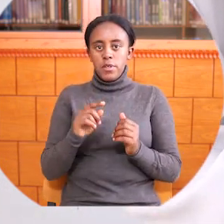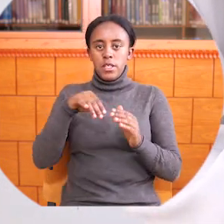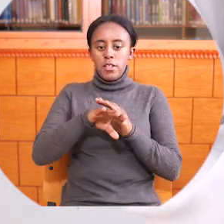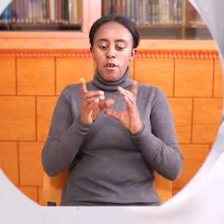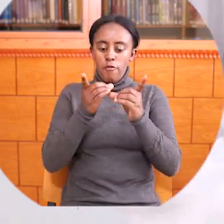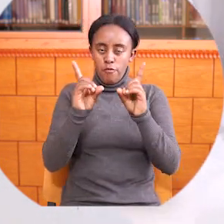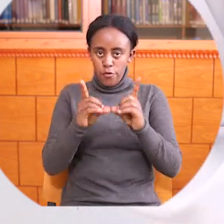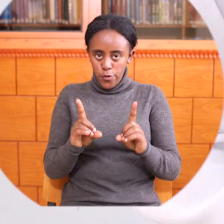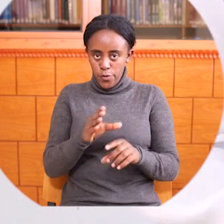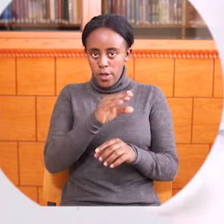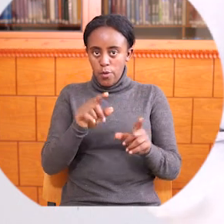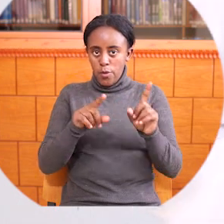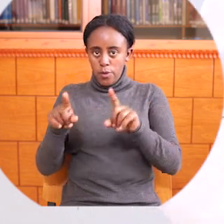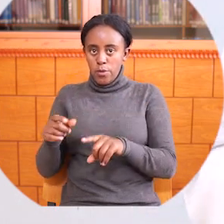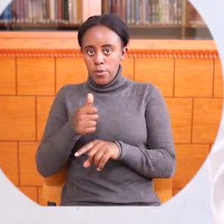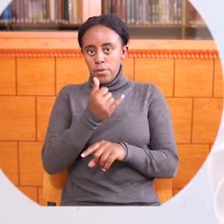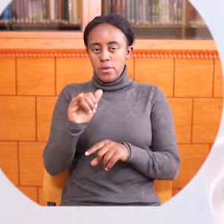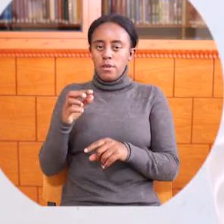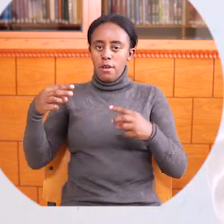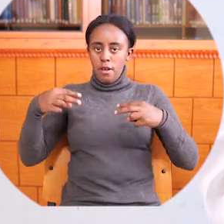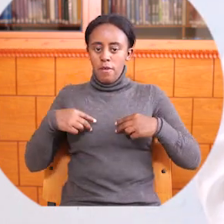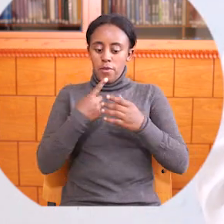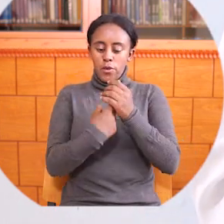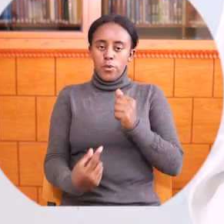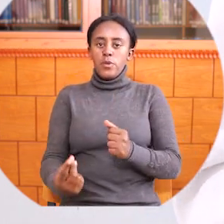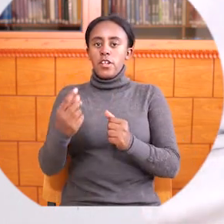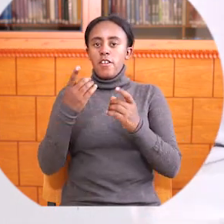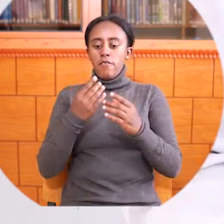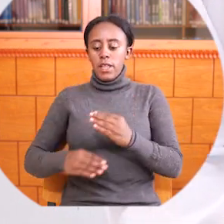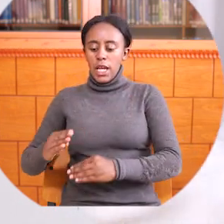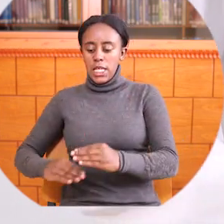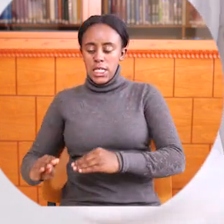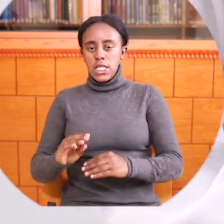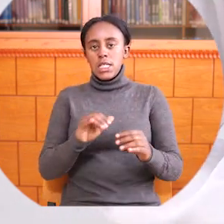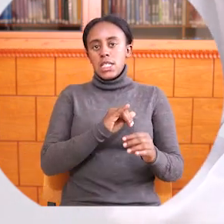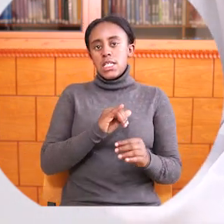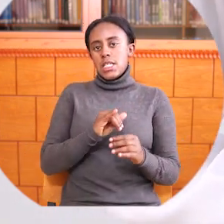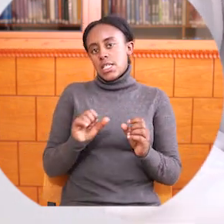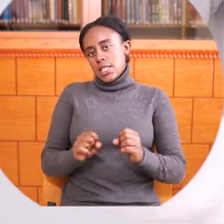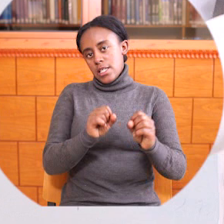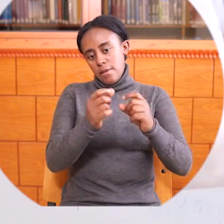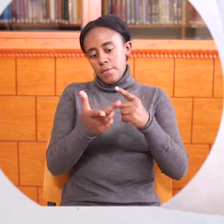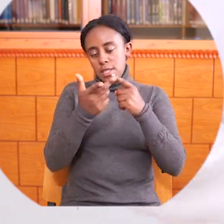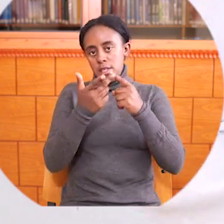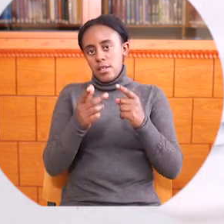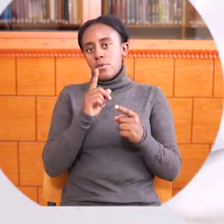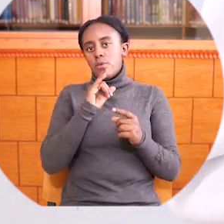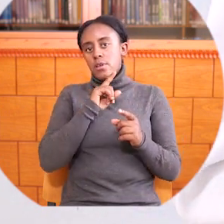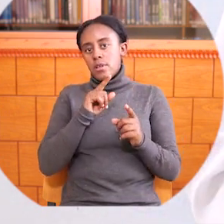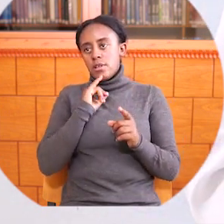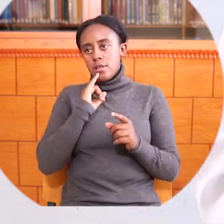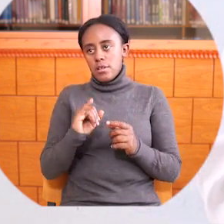fruit, and also they have a unique fertilization system, etc. The third one is, list